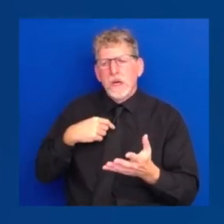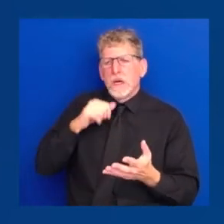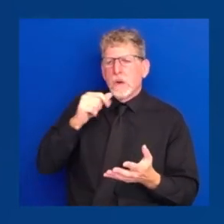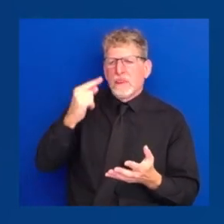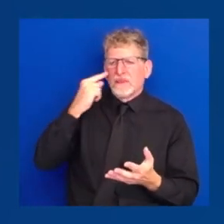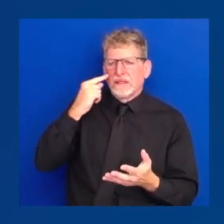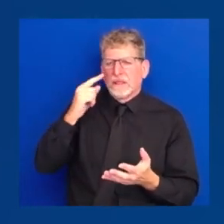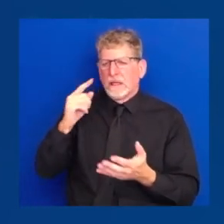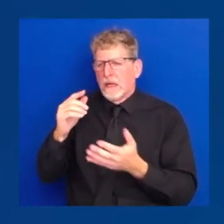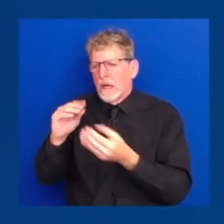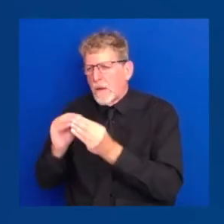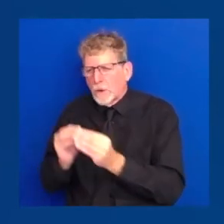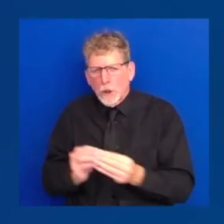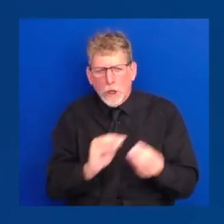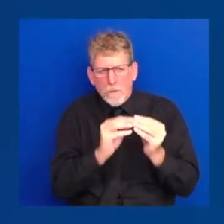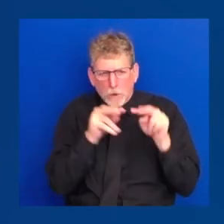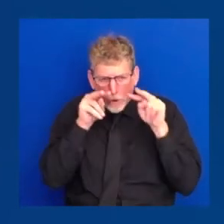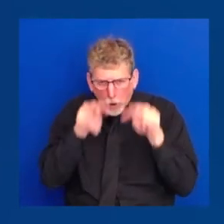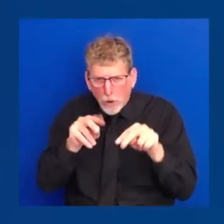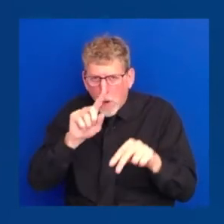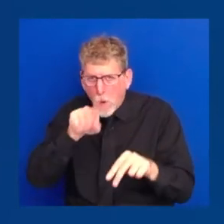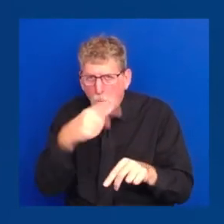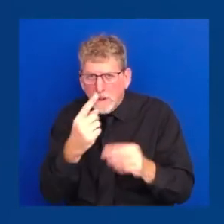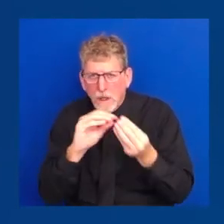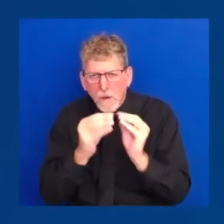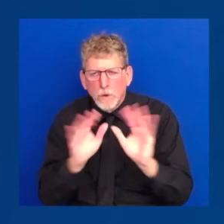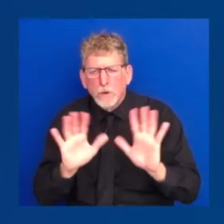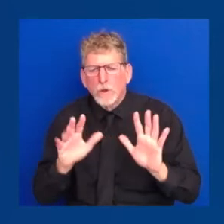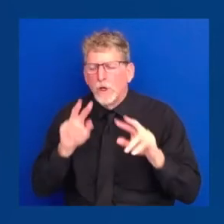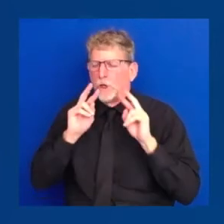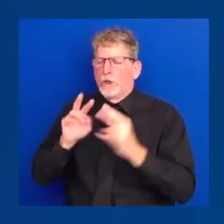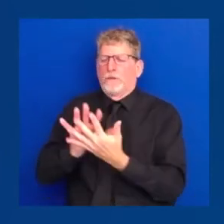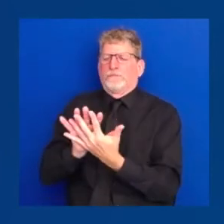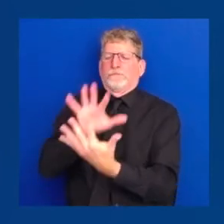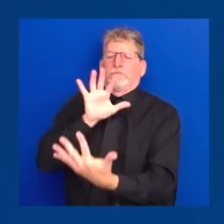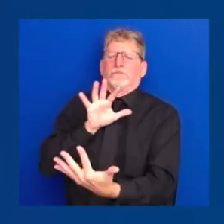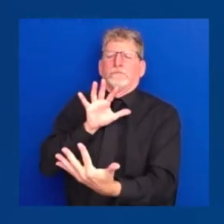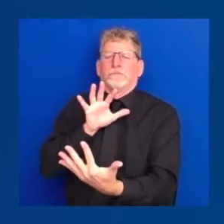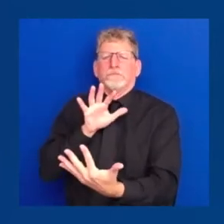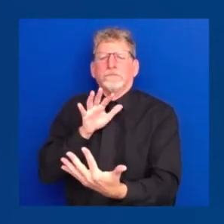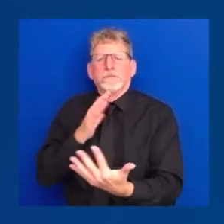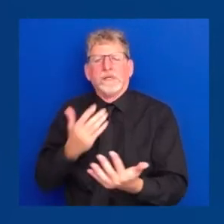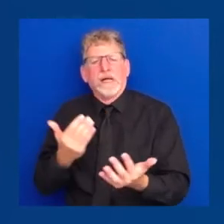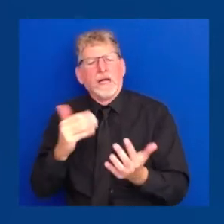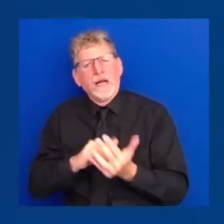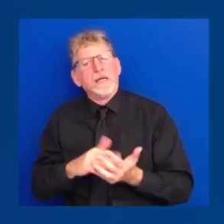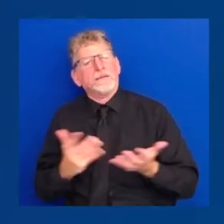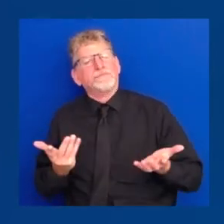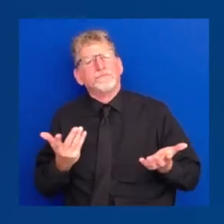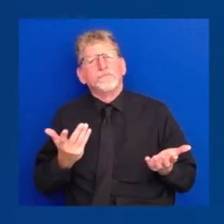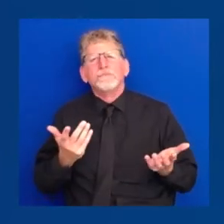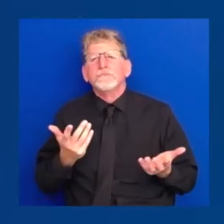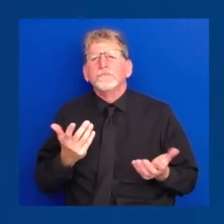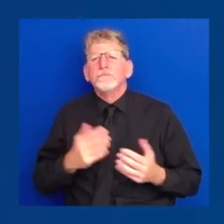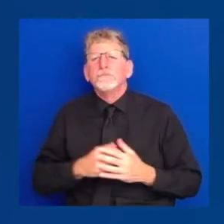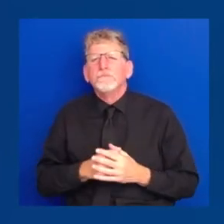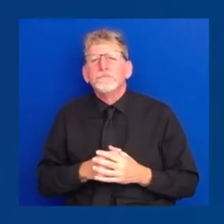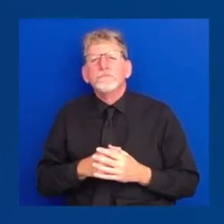That said, I will also say that we will be revisiting the March, in the middle of March, the